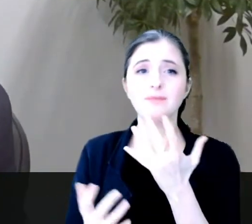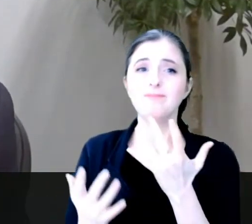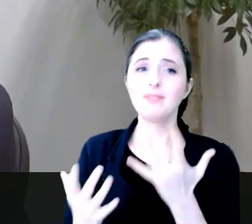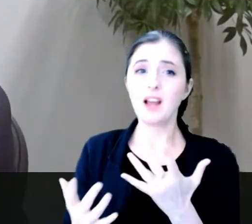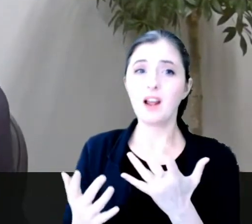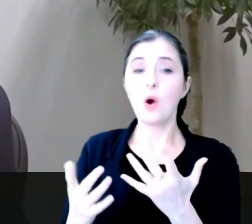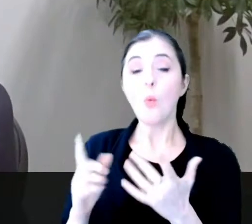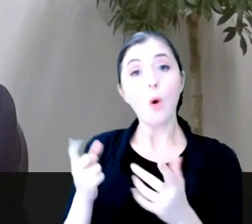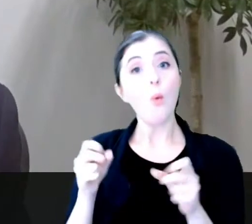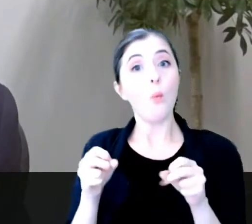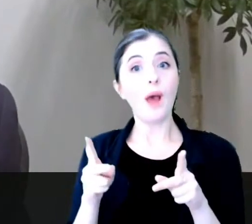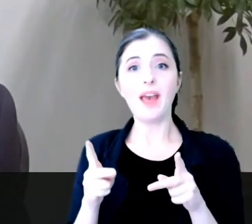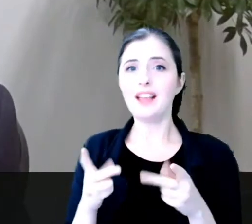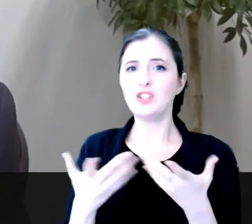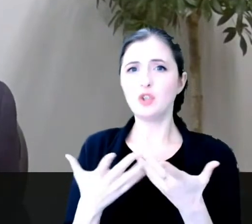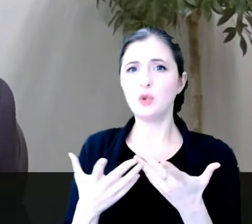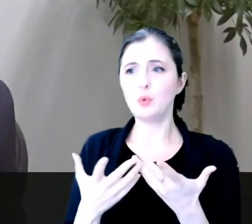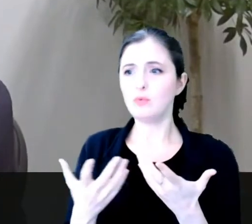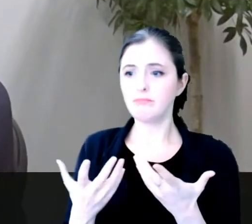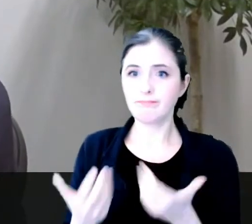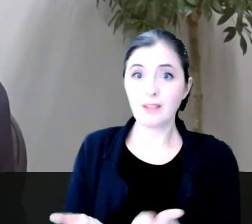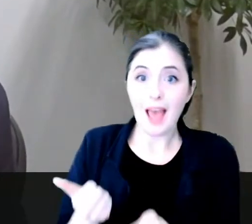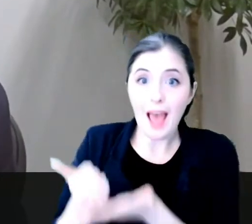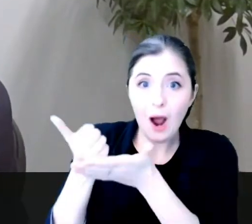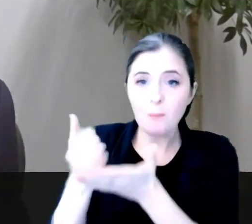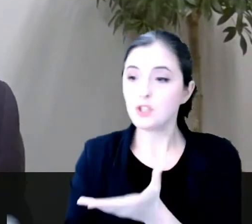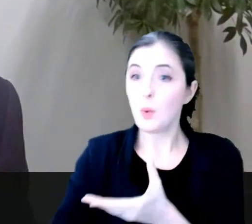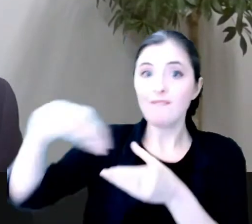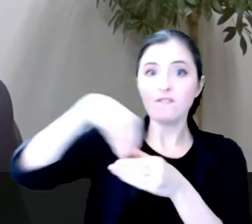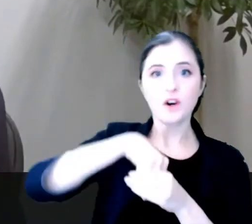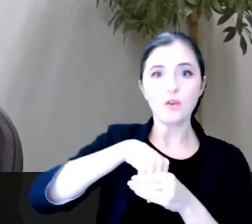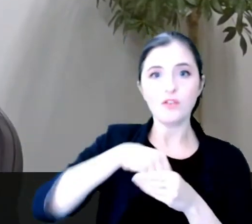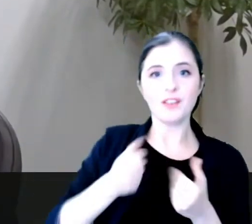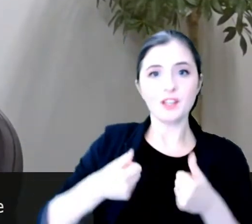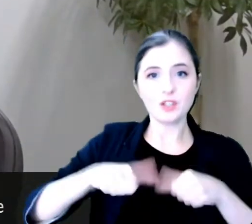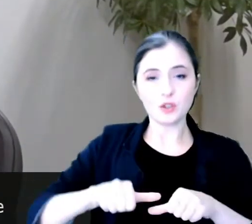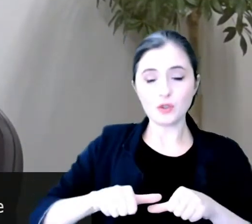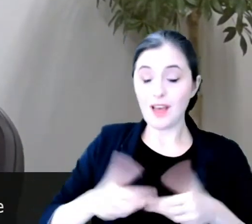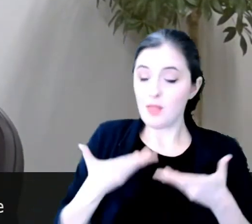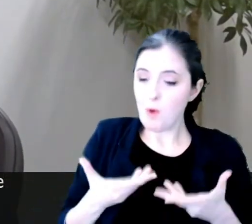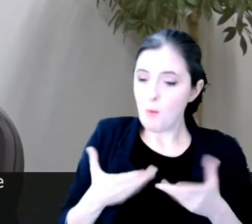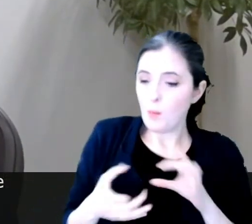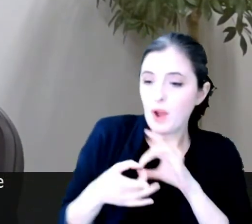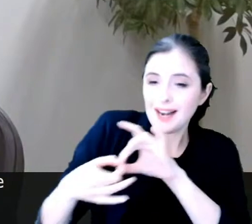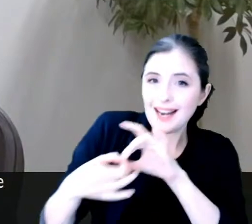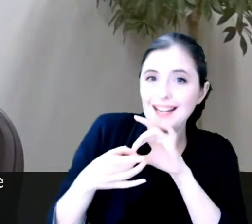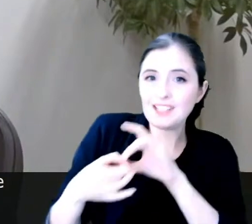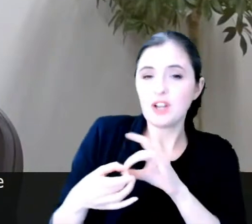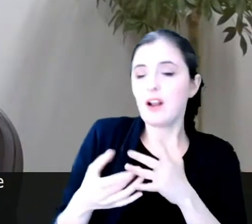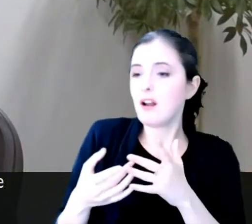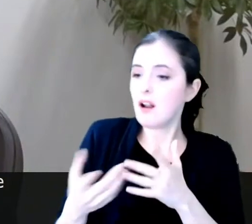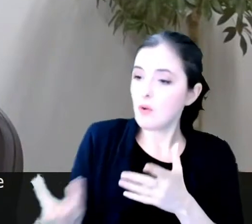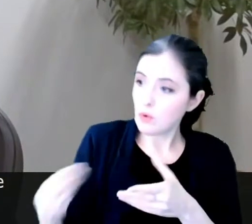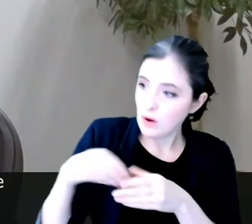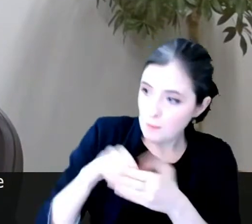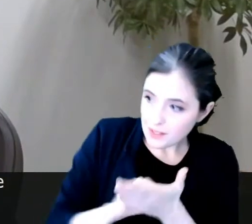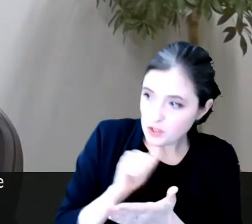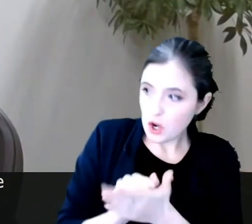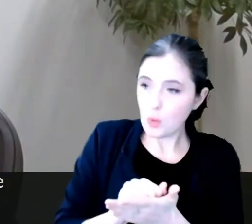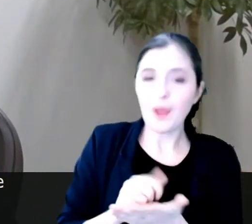involve young people in some of the solutions. And we'll carry on engaging with and listening to young people to make sure we have the right solutions going